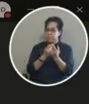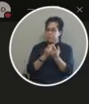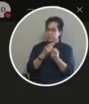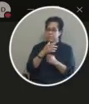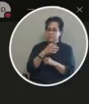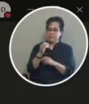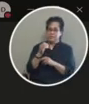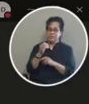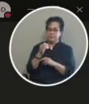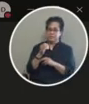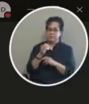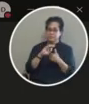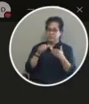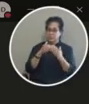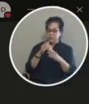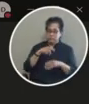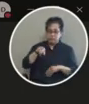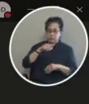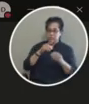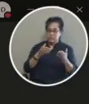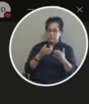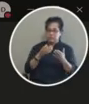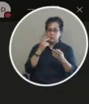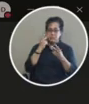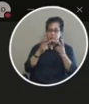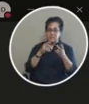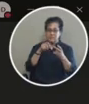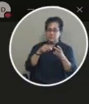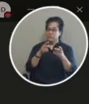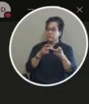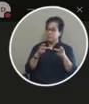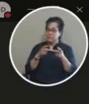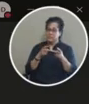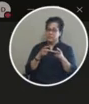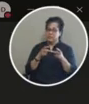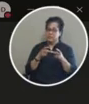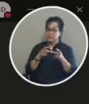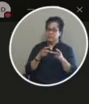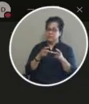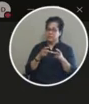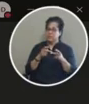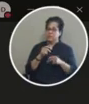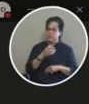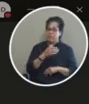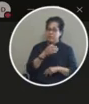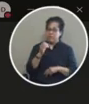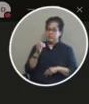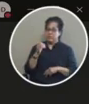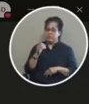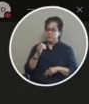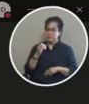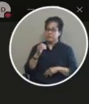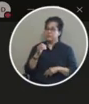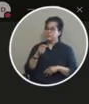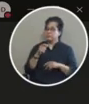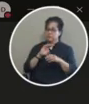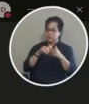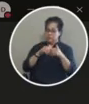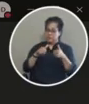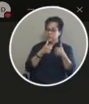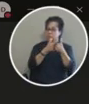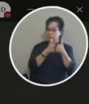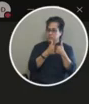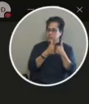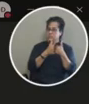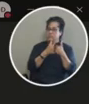council, all of you who've come out to visit the facilities and see what we're doing out there. The challenges we're all facing are